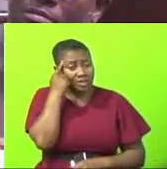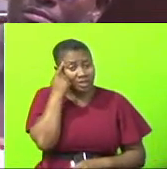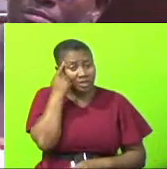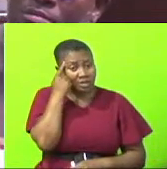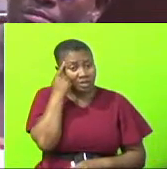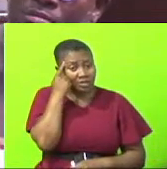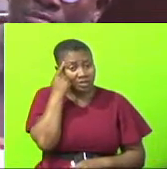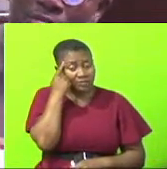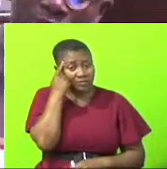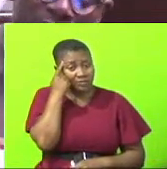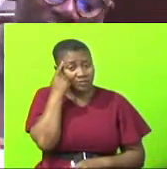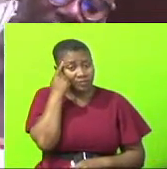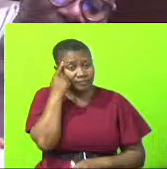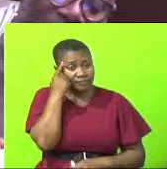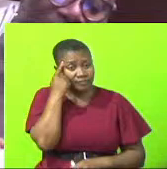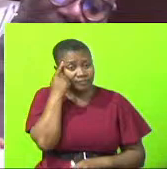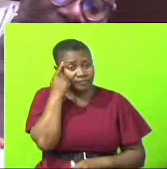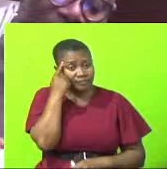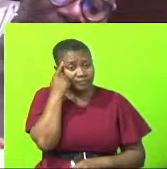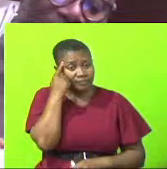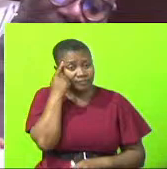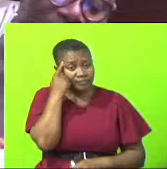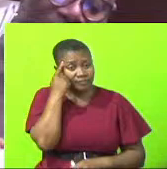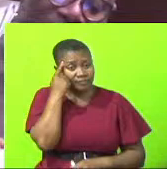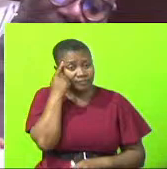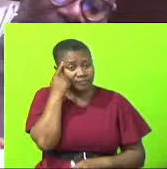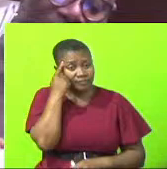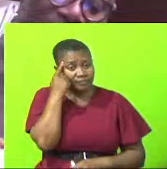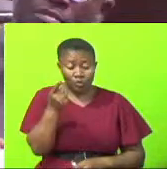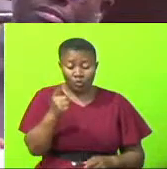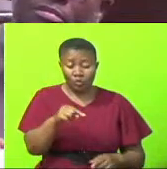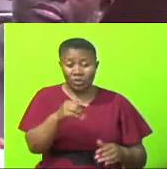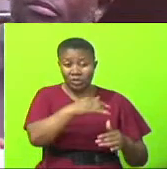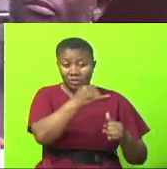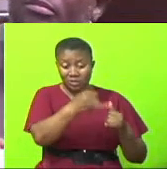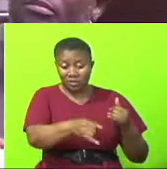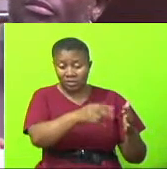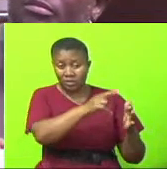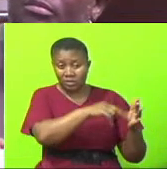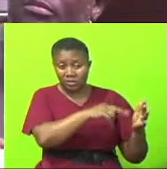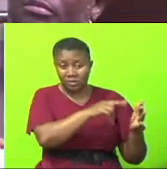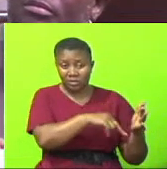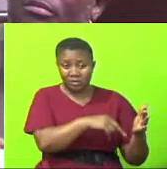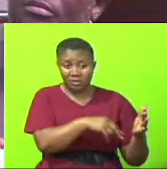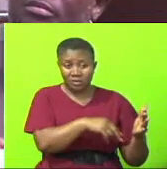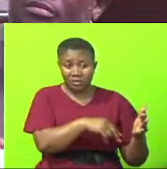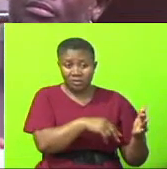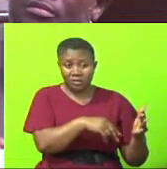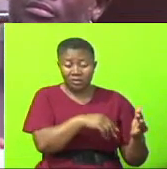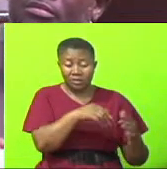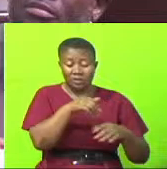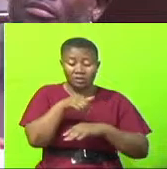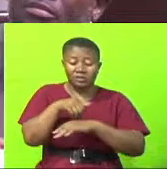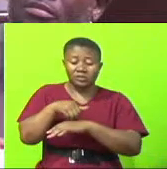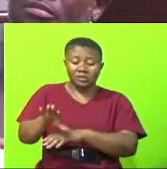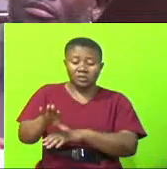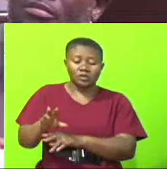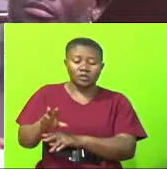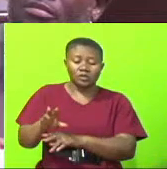any problem. And besides, when he concludes, he refers the matter to the